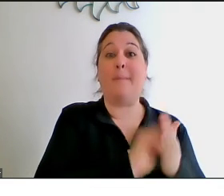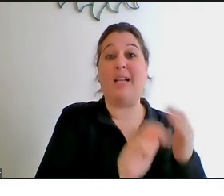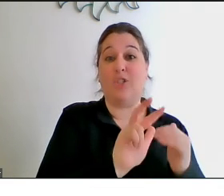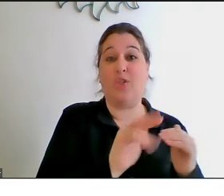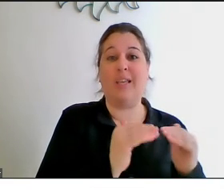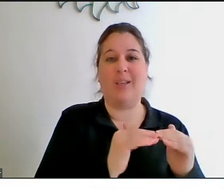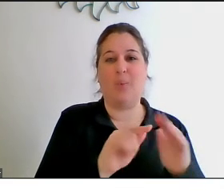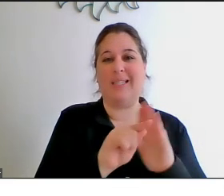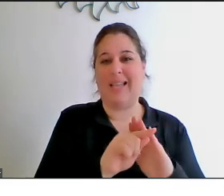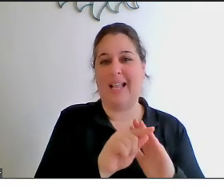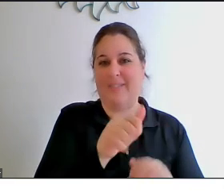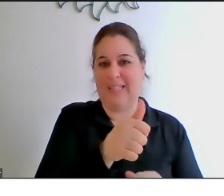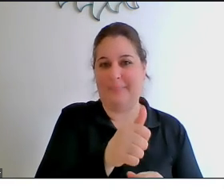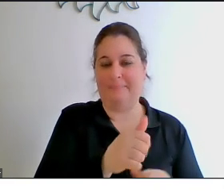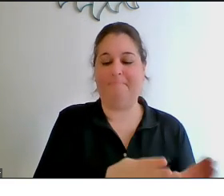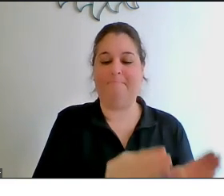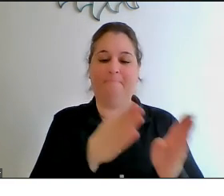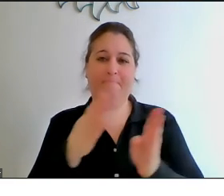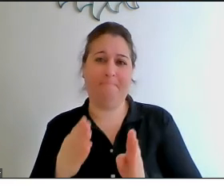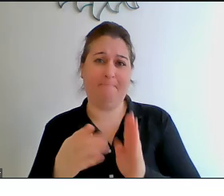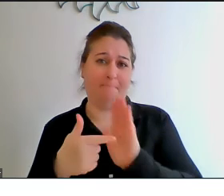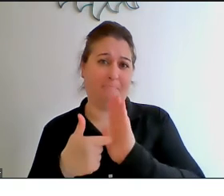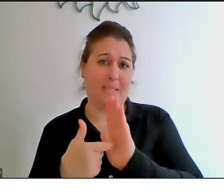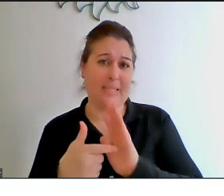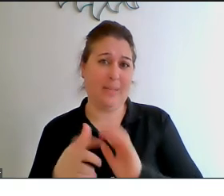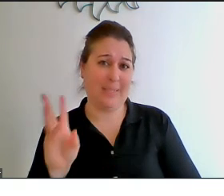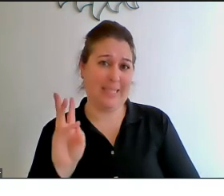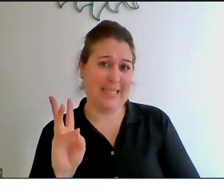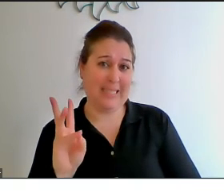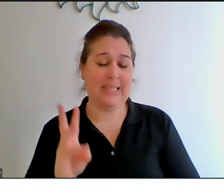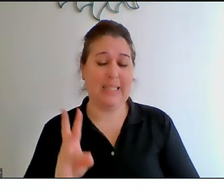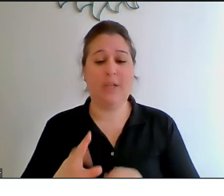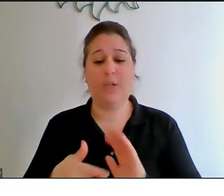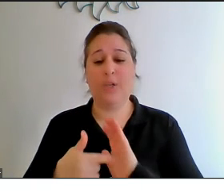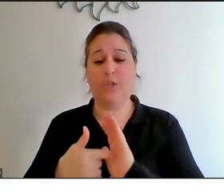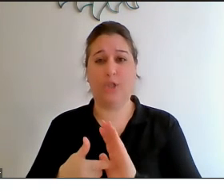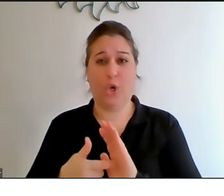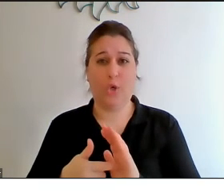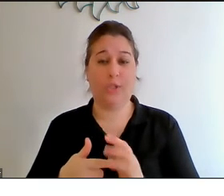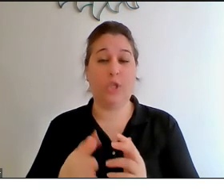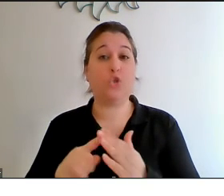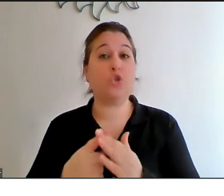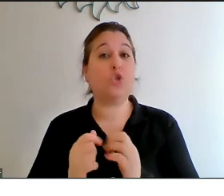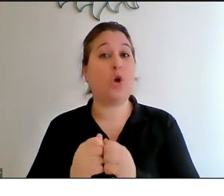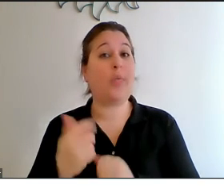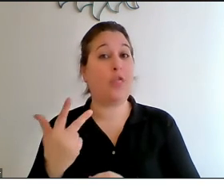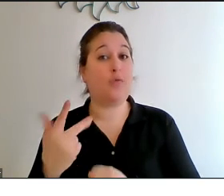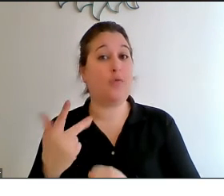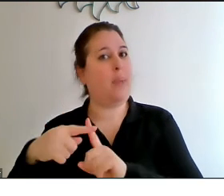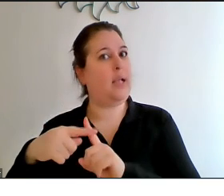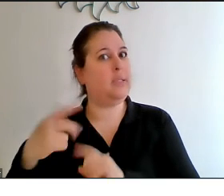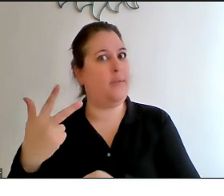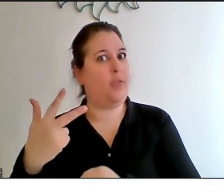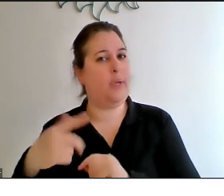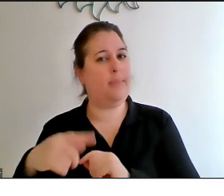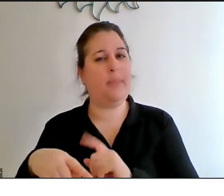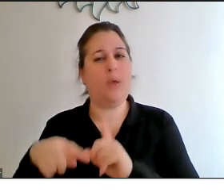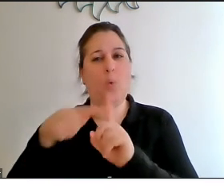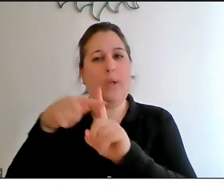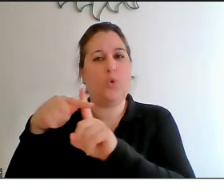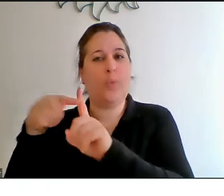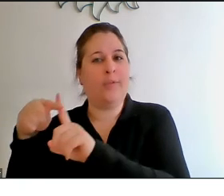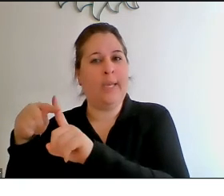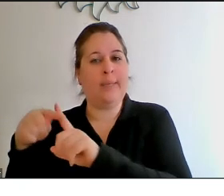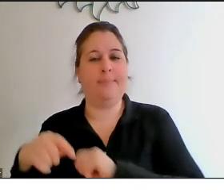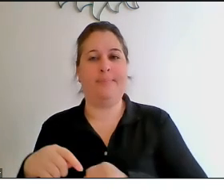All right, example 6. I have 3 positives and I have 6 negatives. 1, 2,